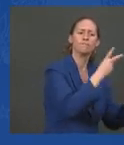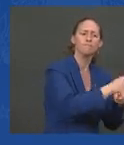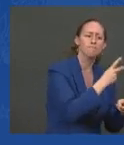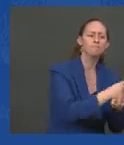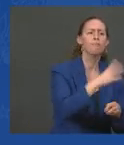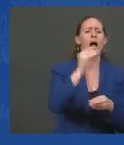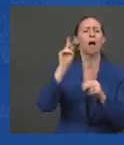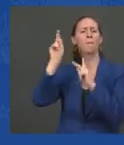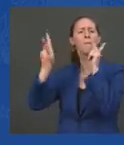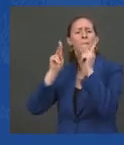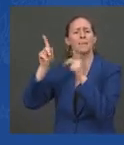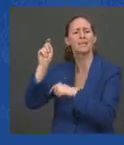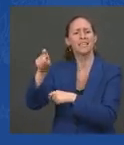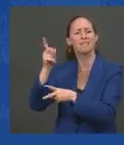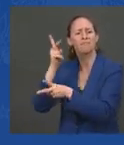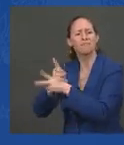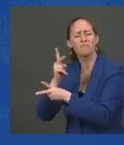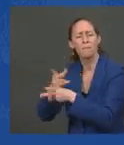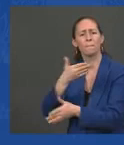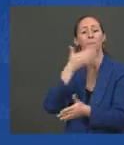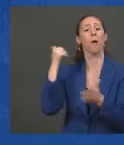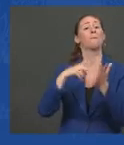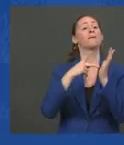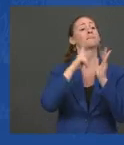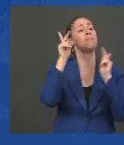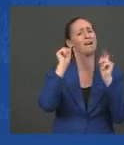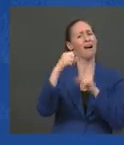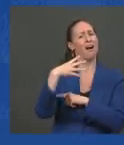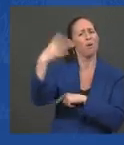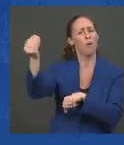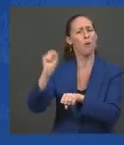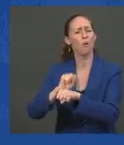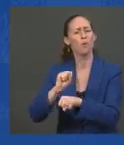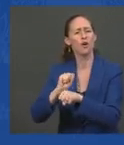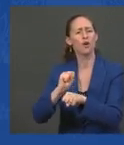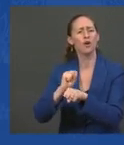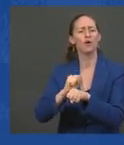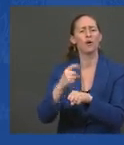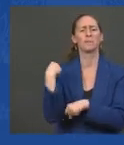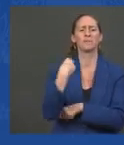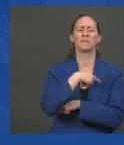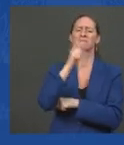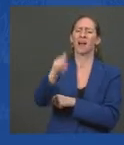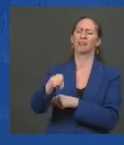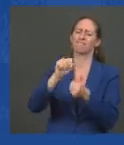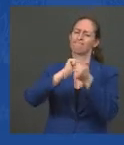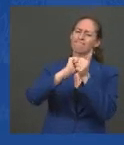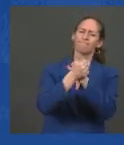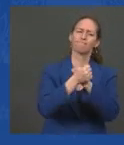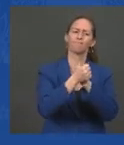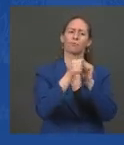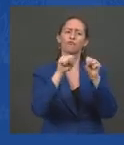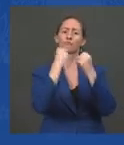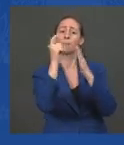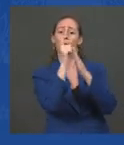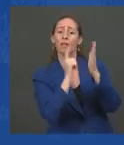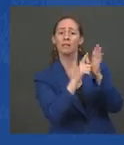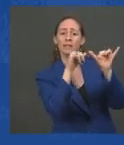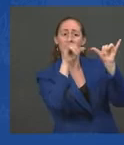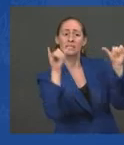work. We must reform our criminal justice system and our immigration system.